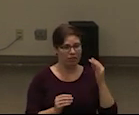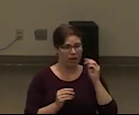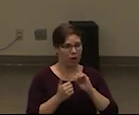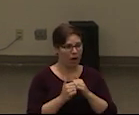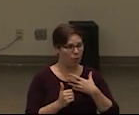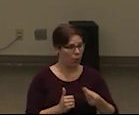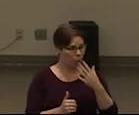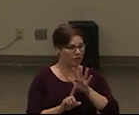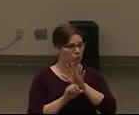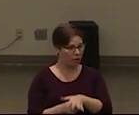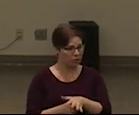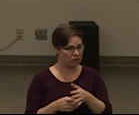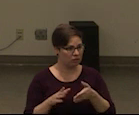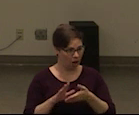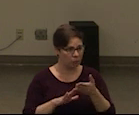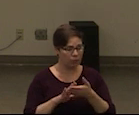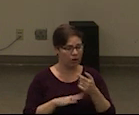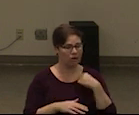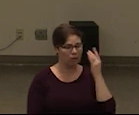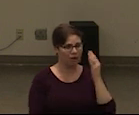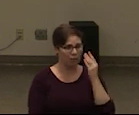operates, how whiteness